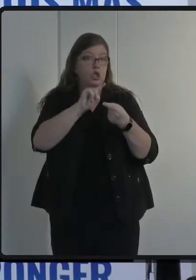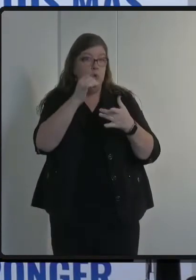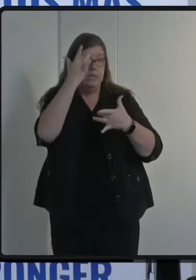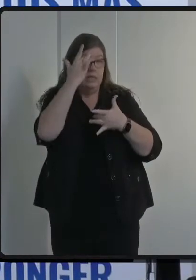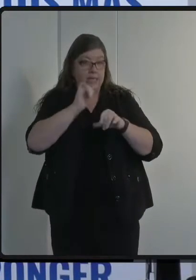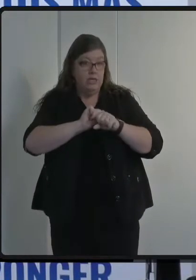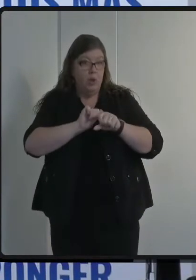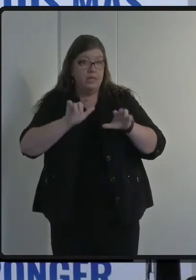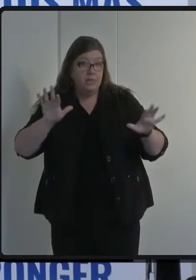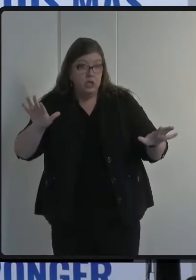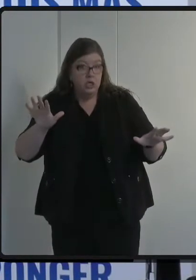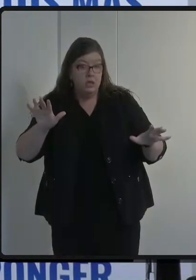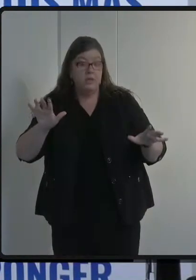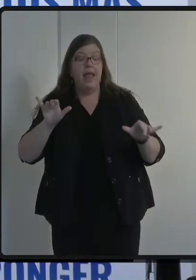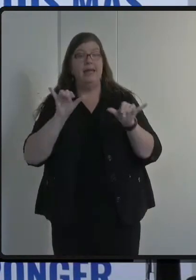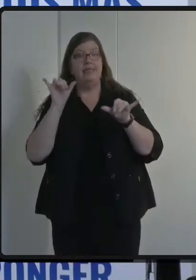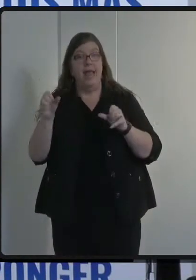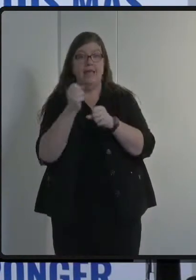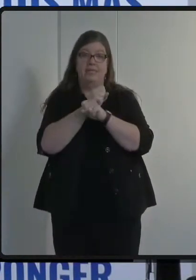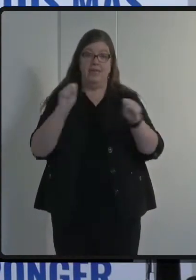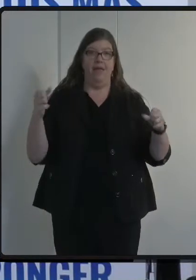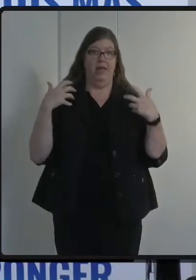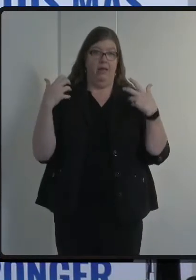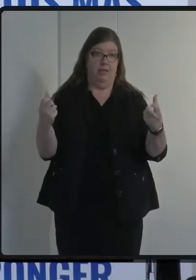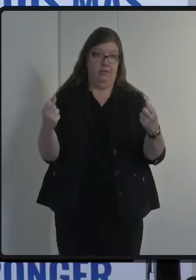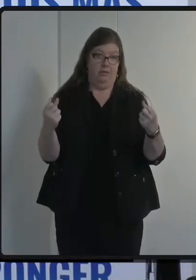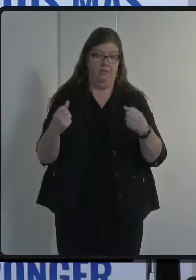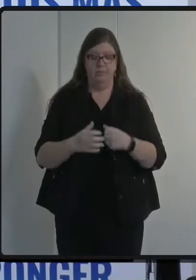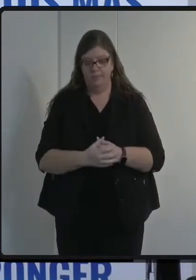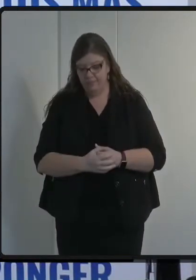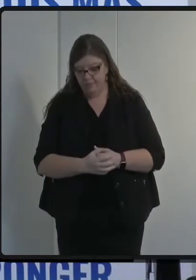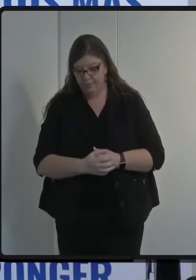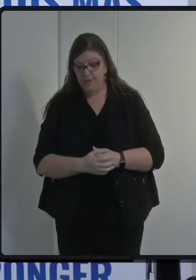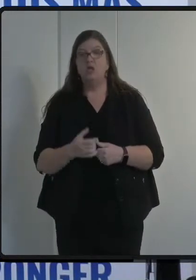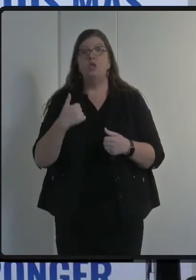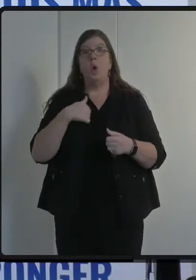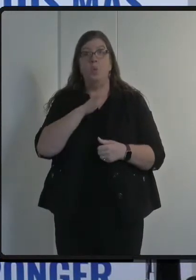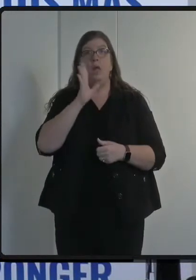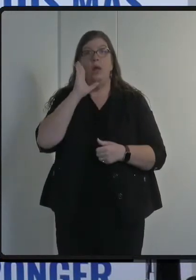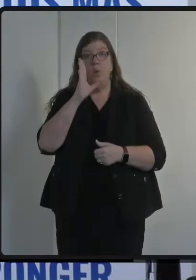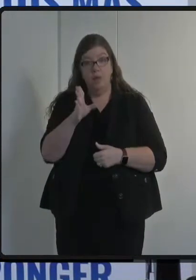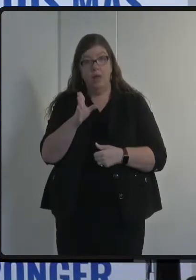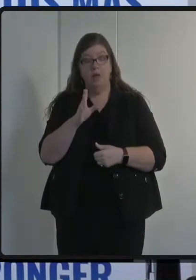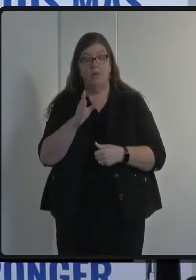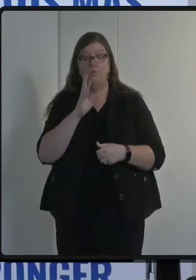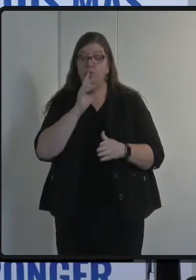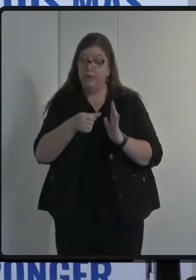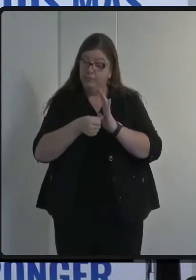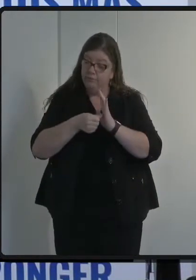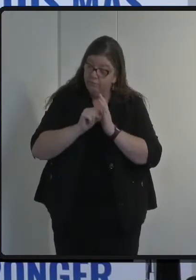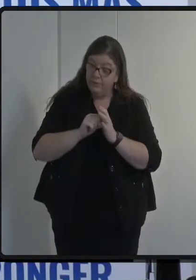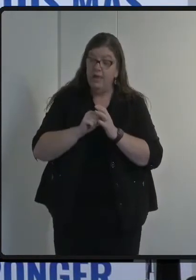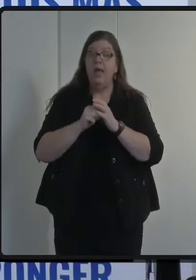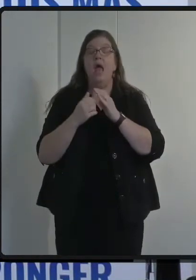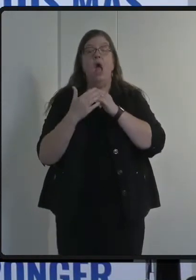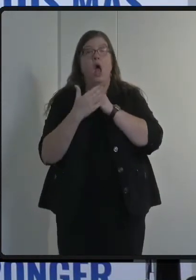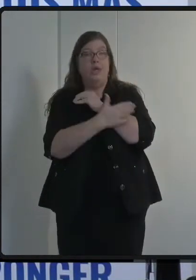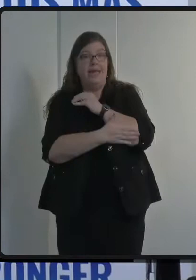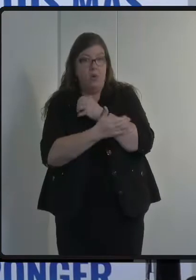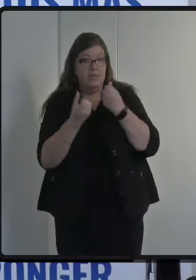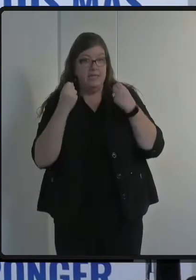transmission and remain safely and healthy. We will therefore redouble our county's efforts with our partners to